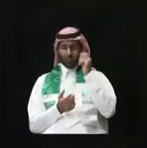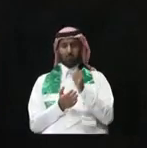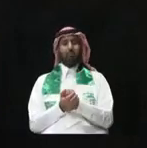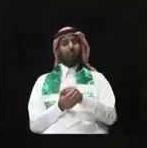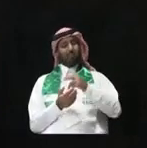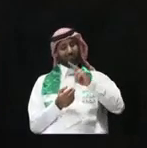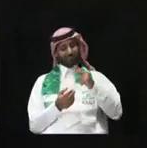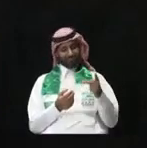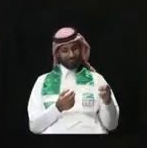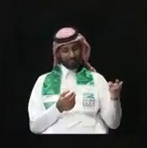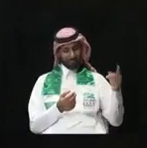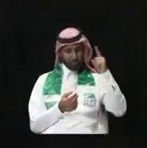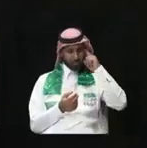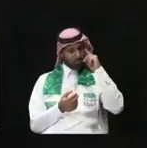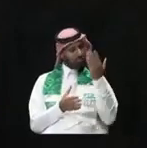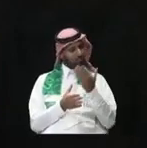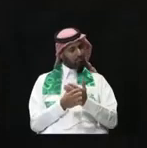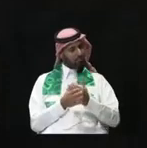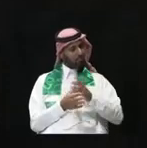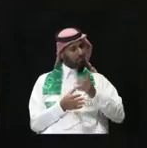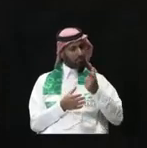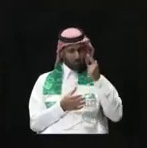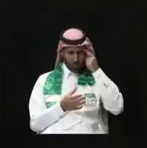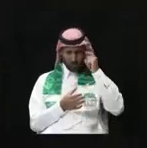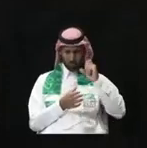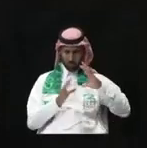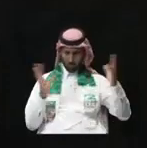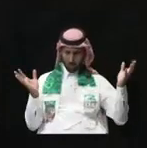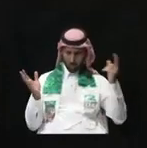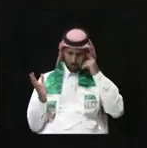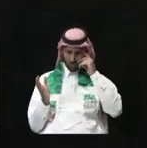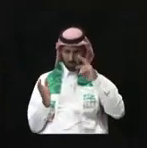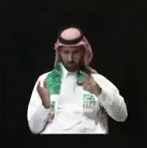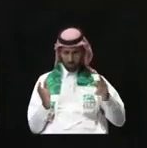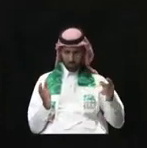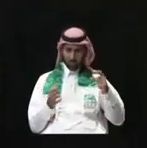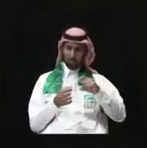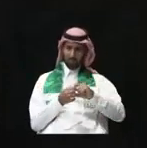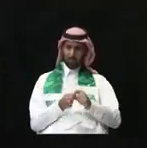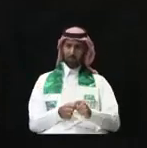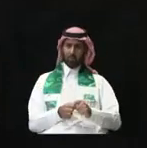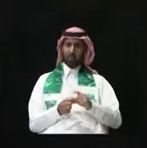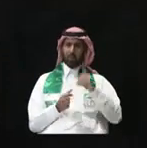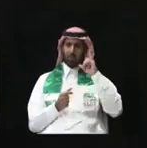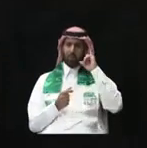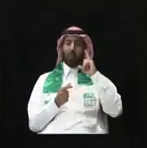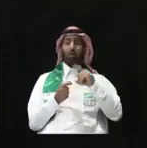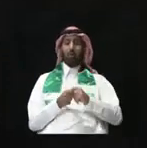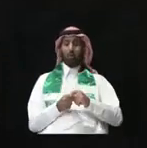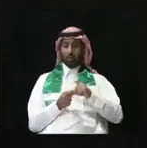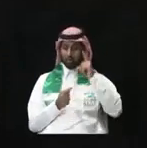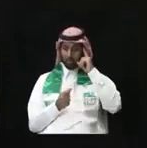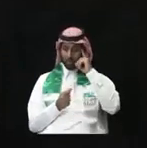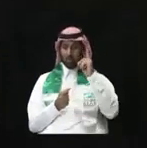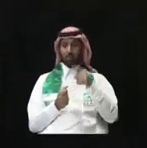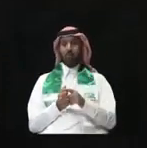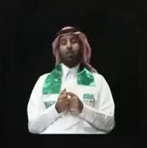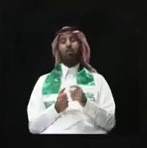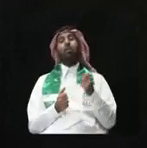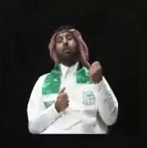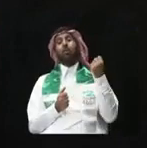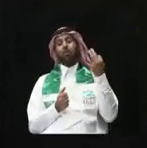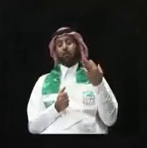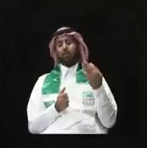change. What about the major change in communication? The fact, in